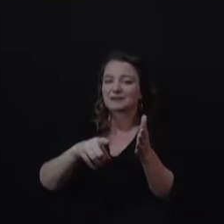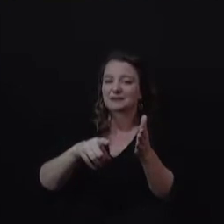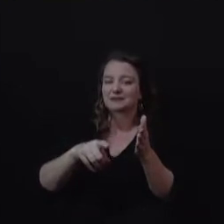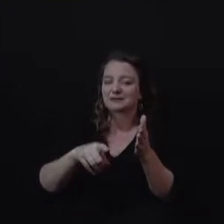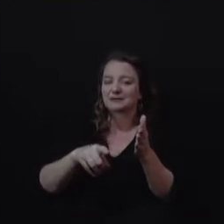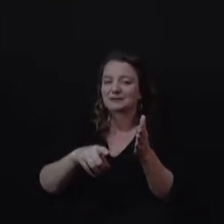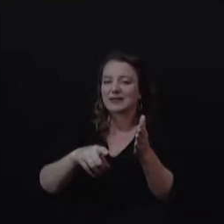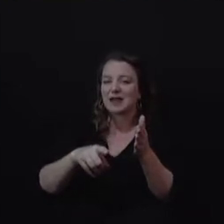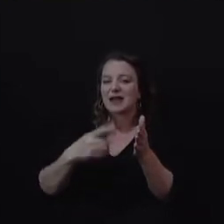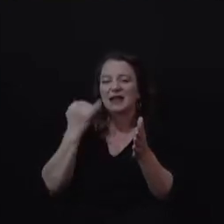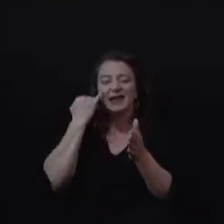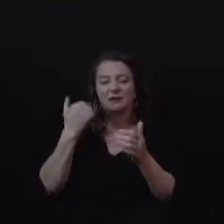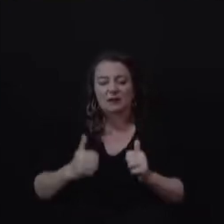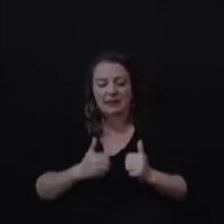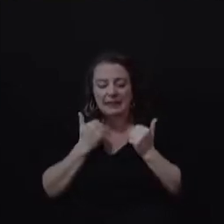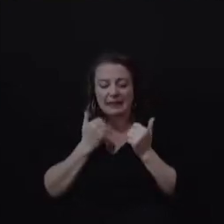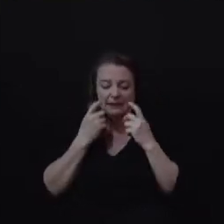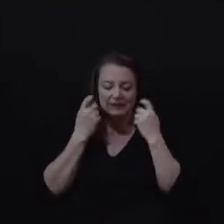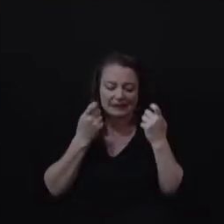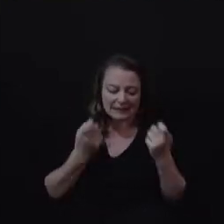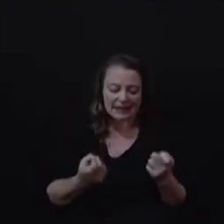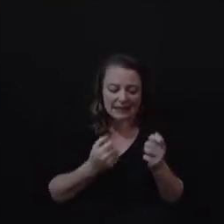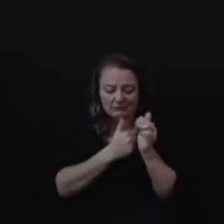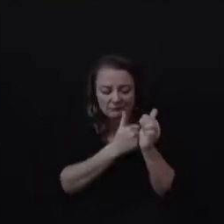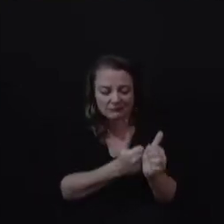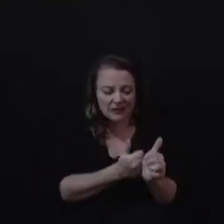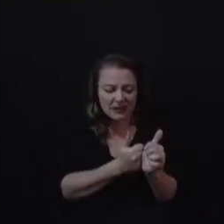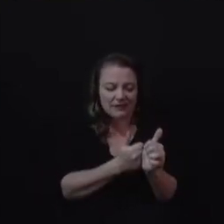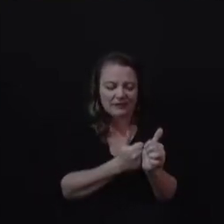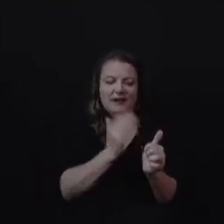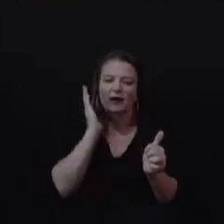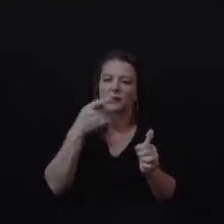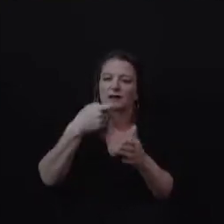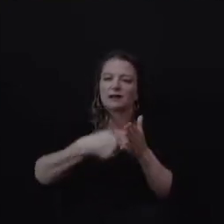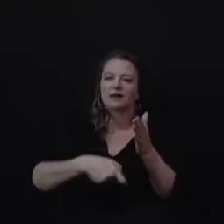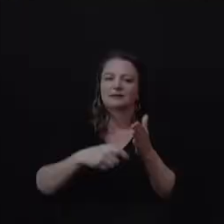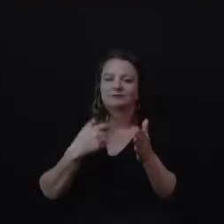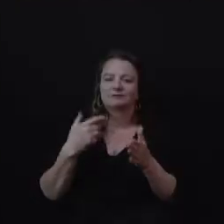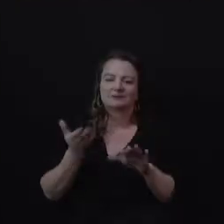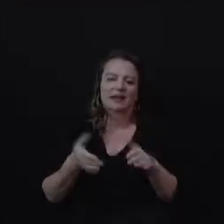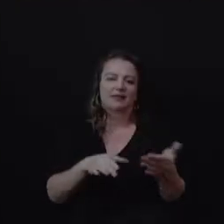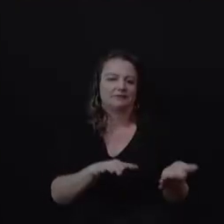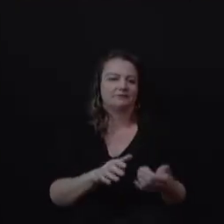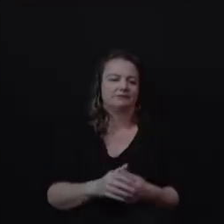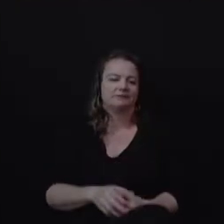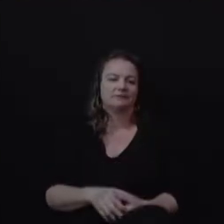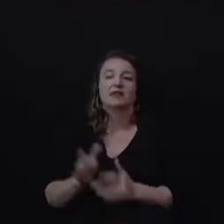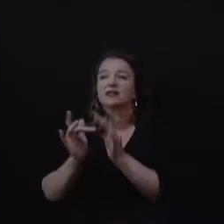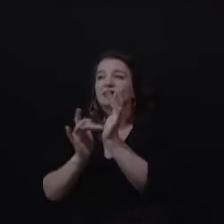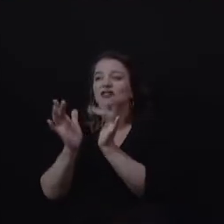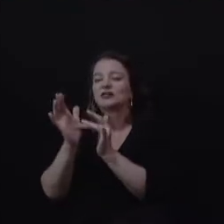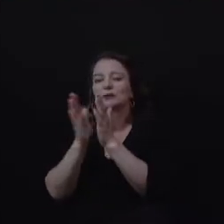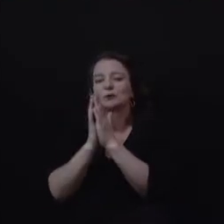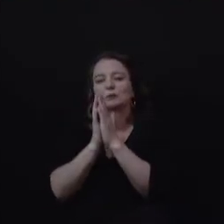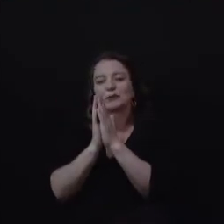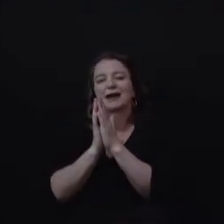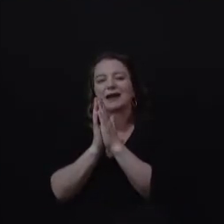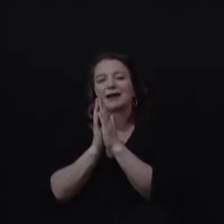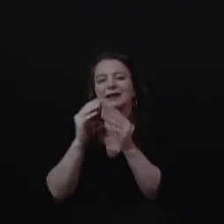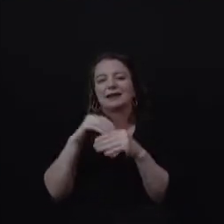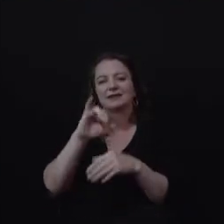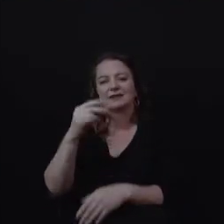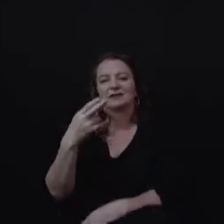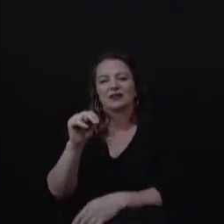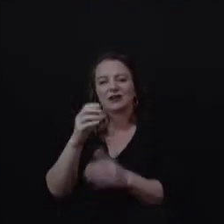from living in our trespasses in sin is death. Jesus, when he was praying for us in John chapter 17,